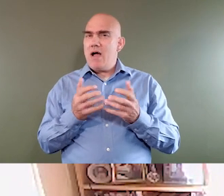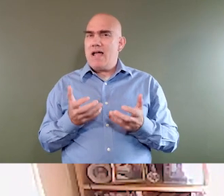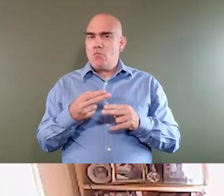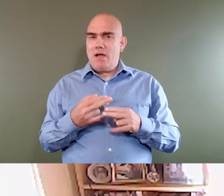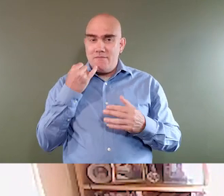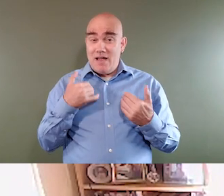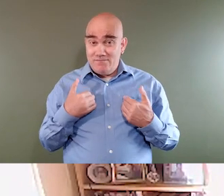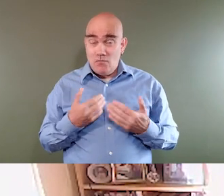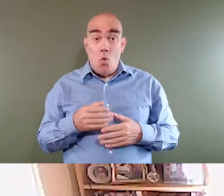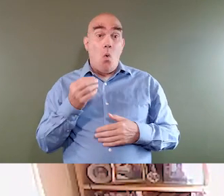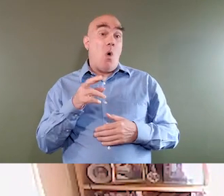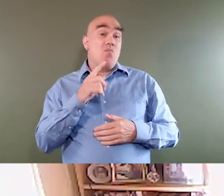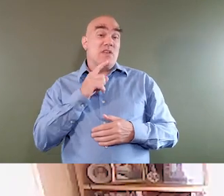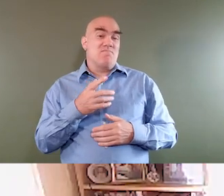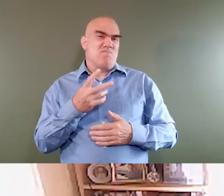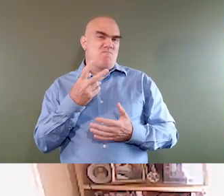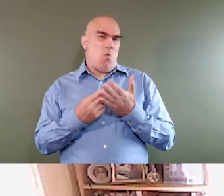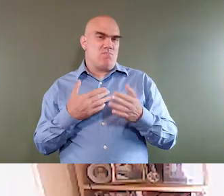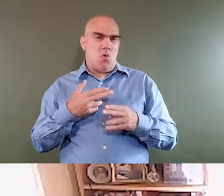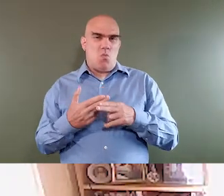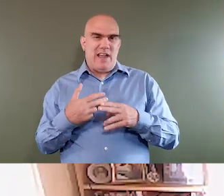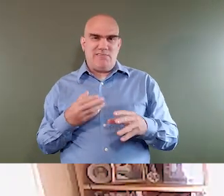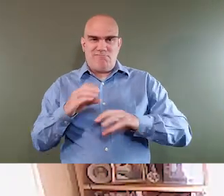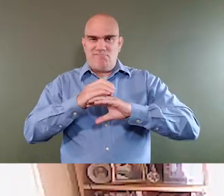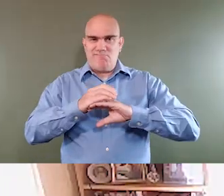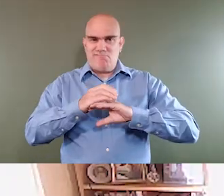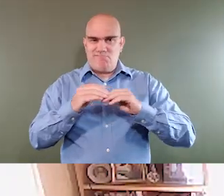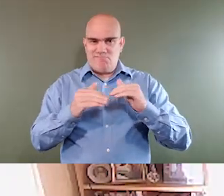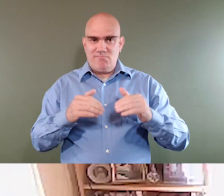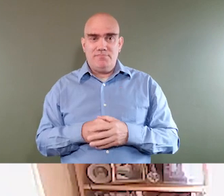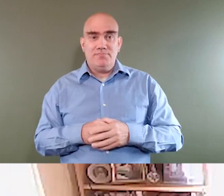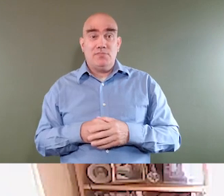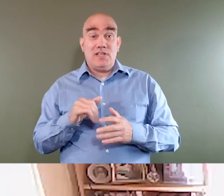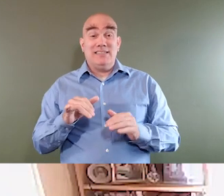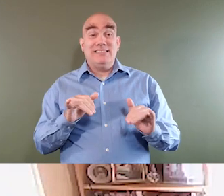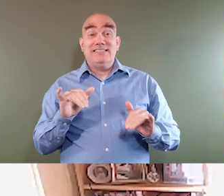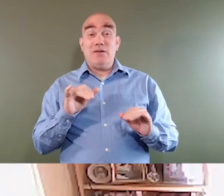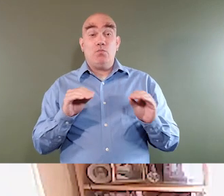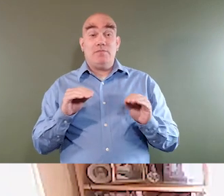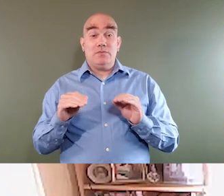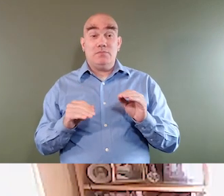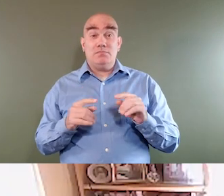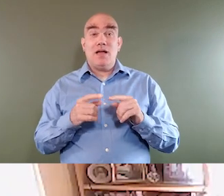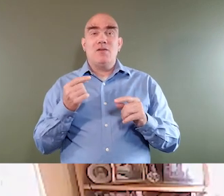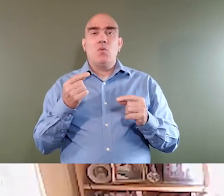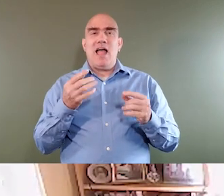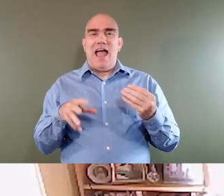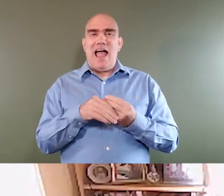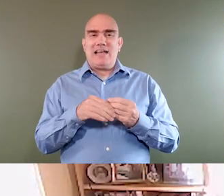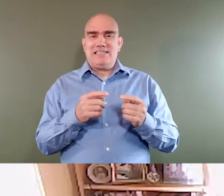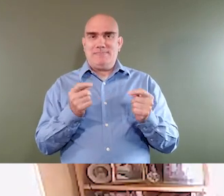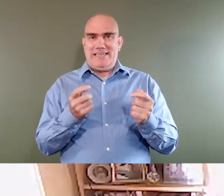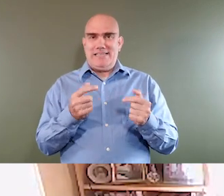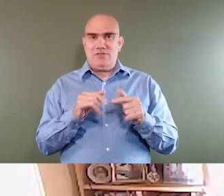both of my weights on top of each other here. And we're doing that same movement, but we're going to add some speed to the movement. So you're going to lift those weights